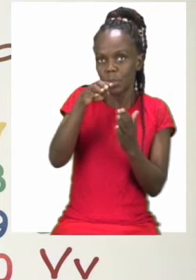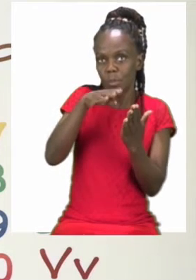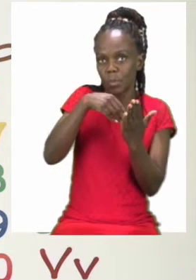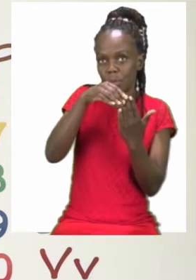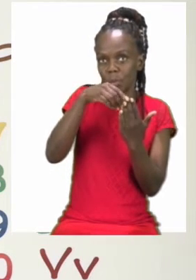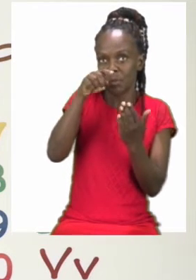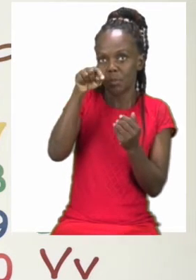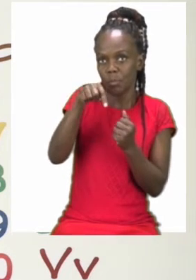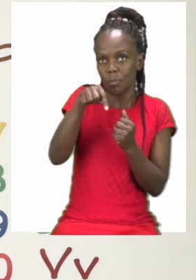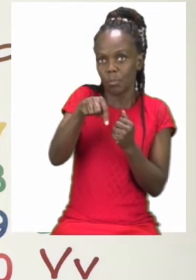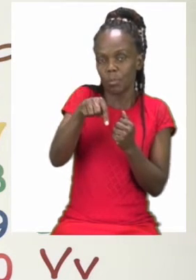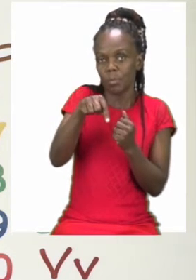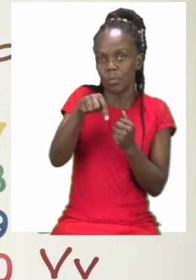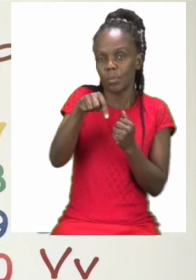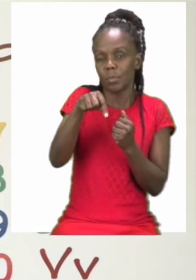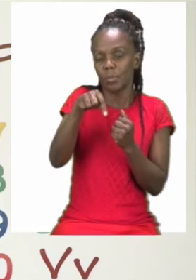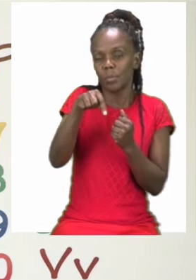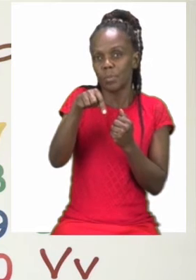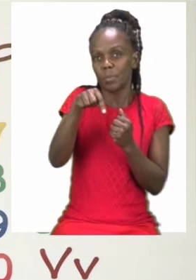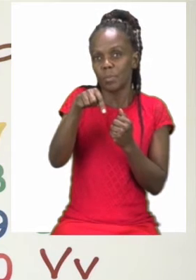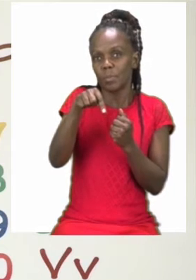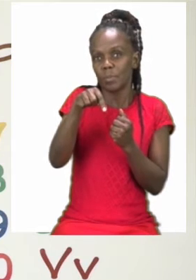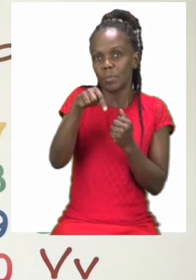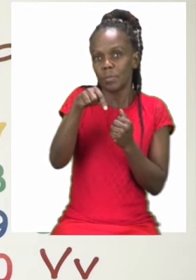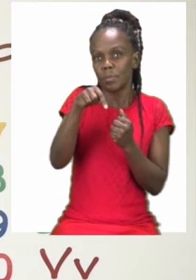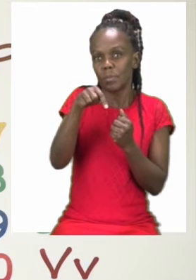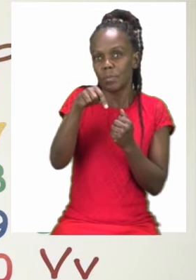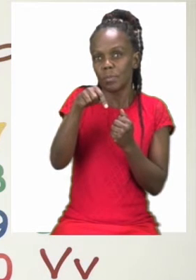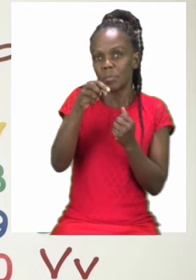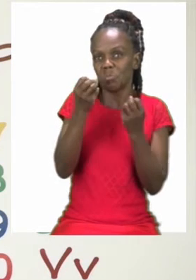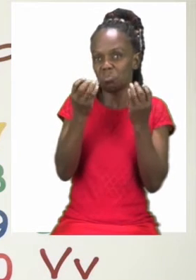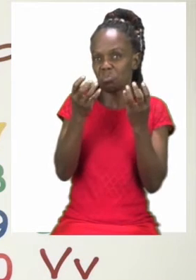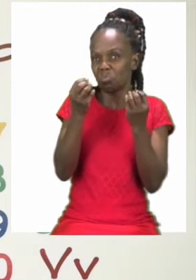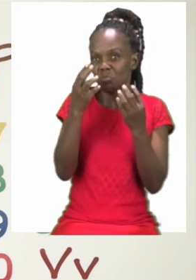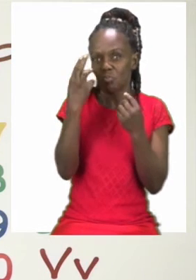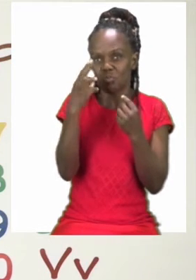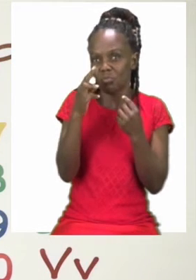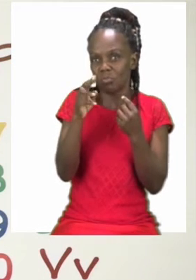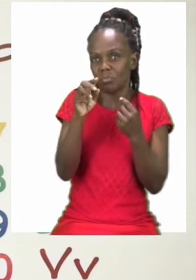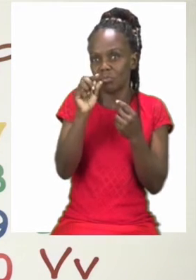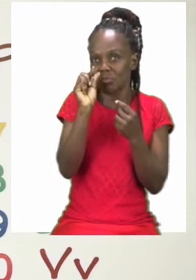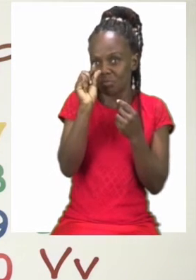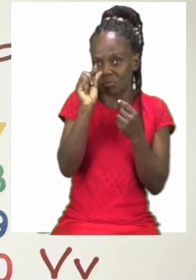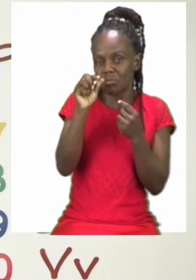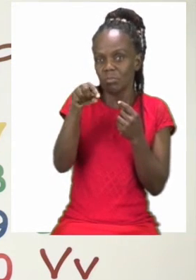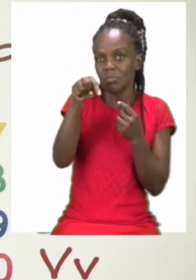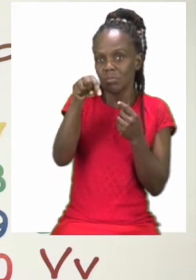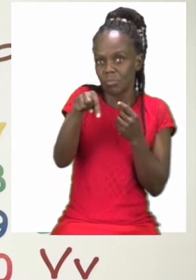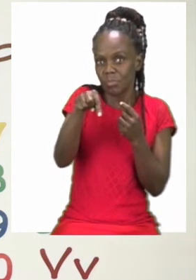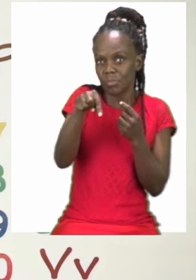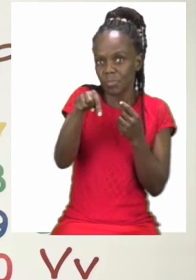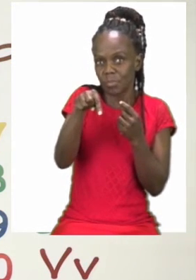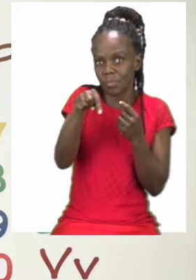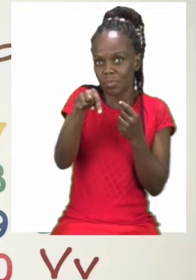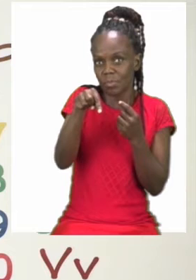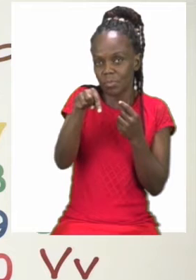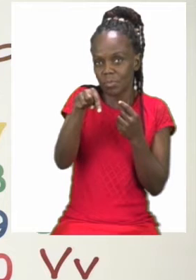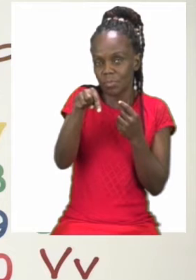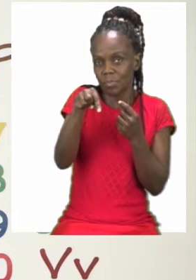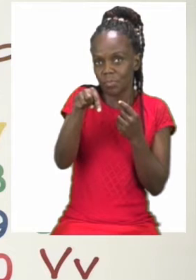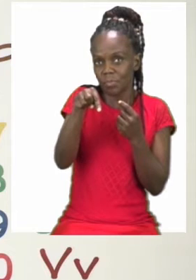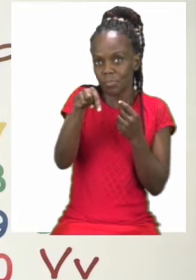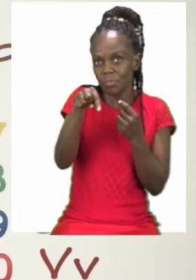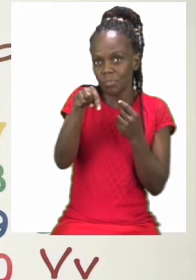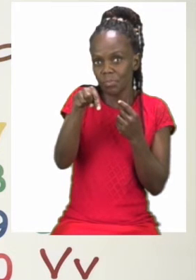of paint. Don't take too much because your page will be too wet. And now that you have